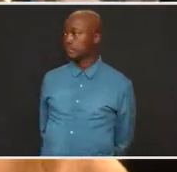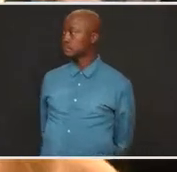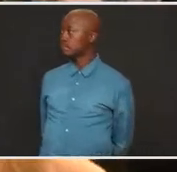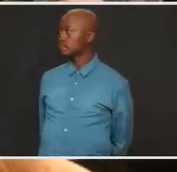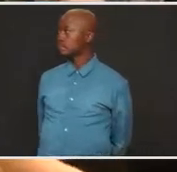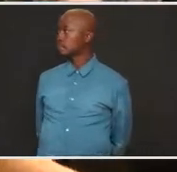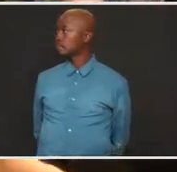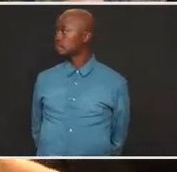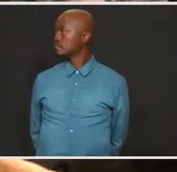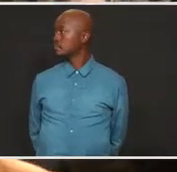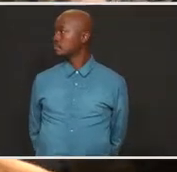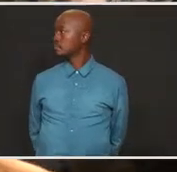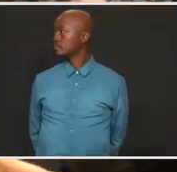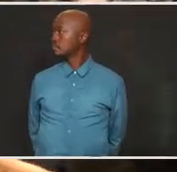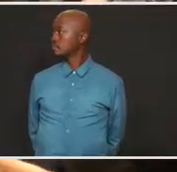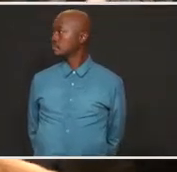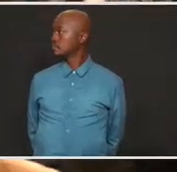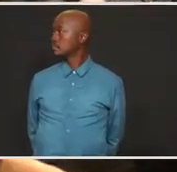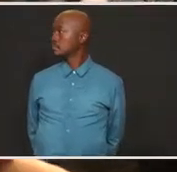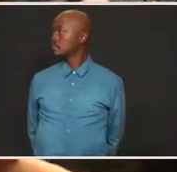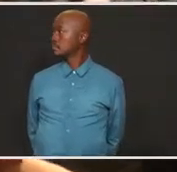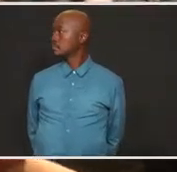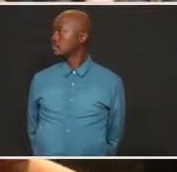all right yellow